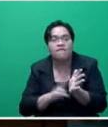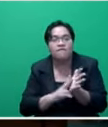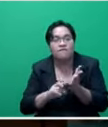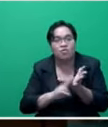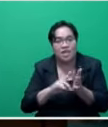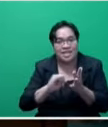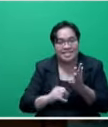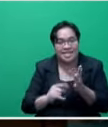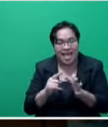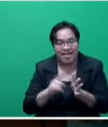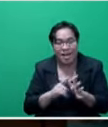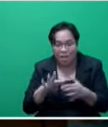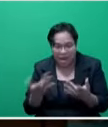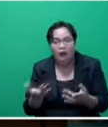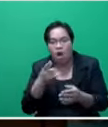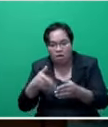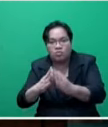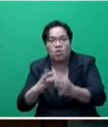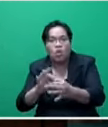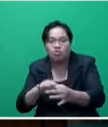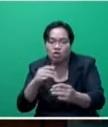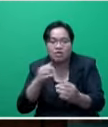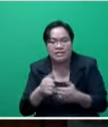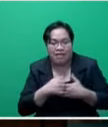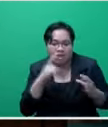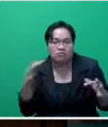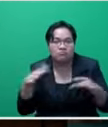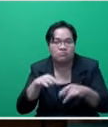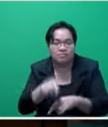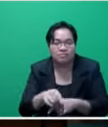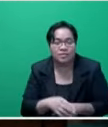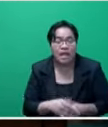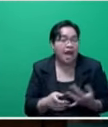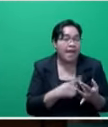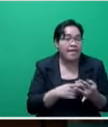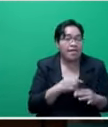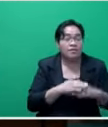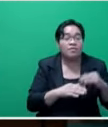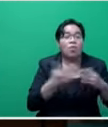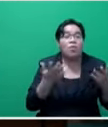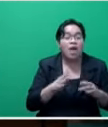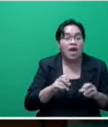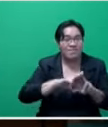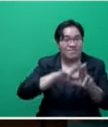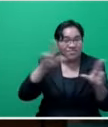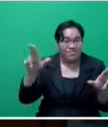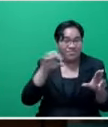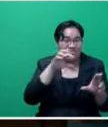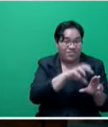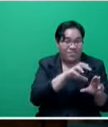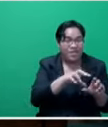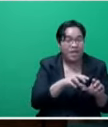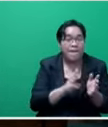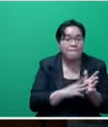In addition to this, an administration station is currently being constructed in Wainikoro, Maduata, and additional residential quarters